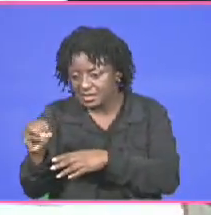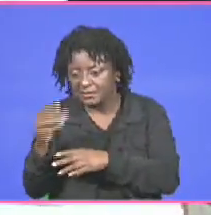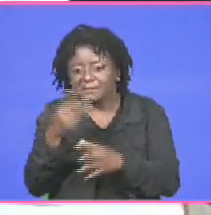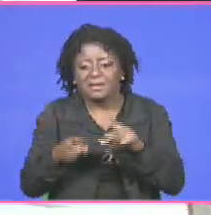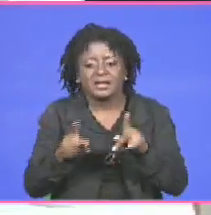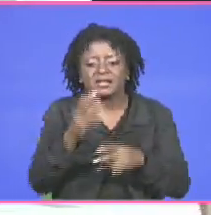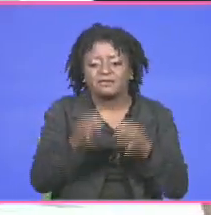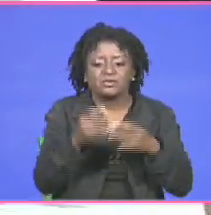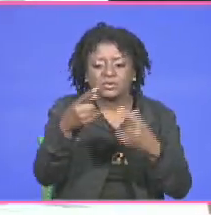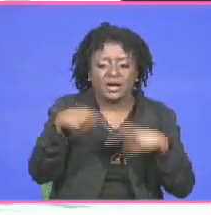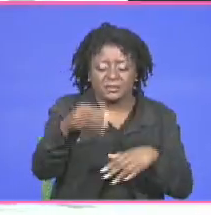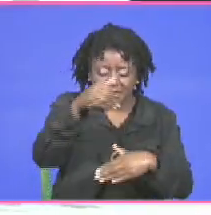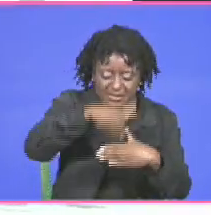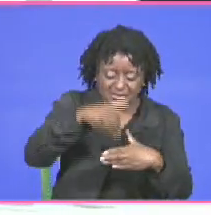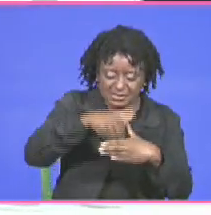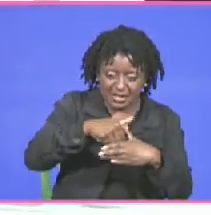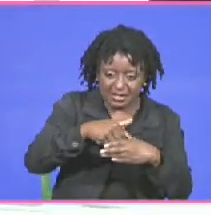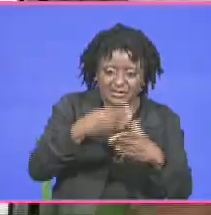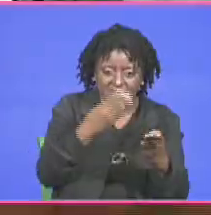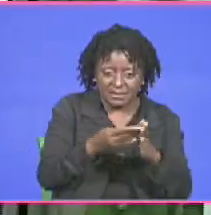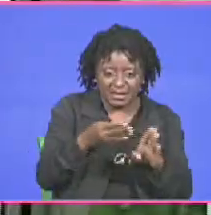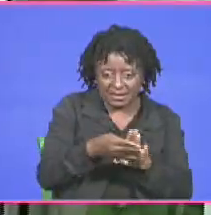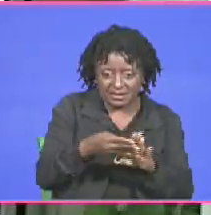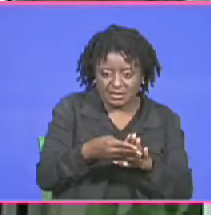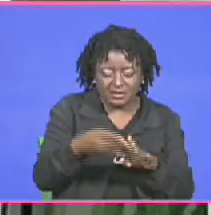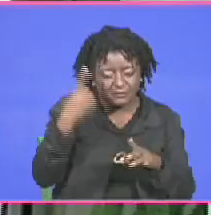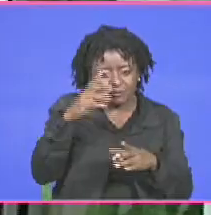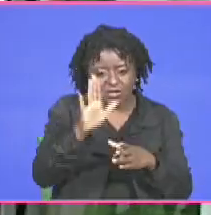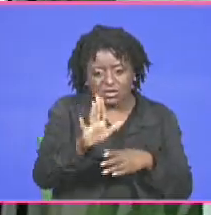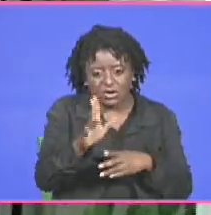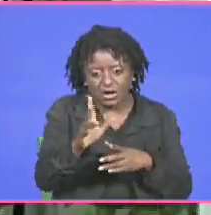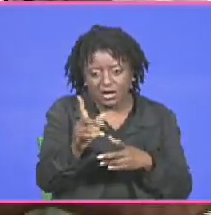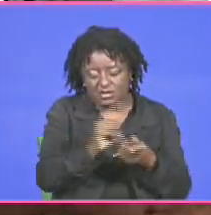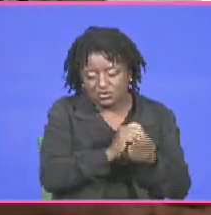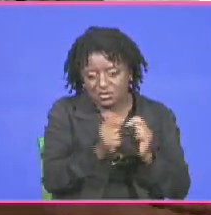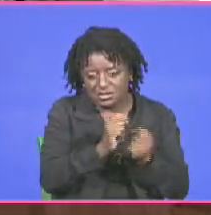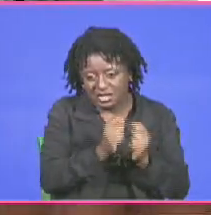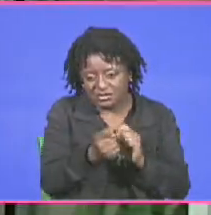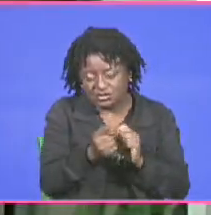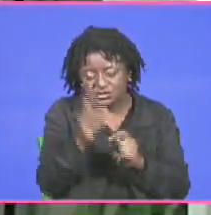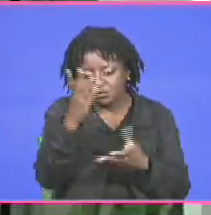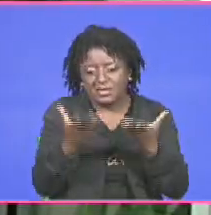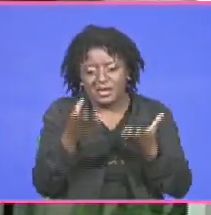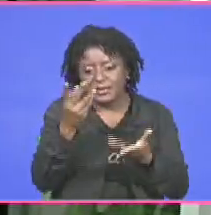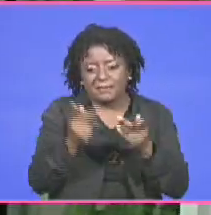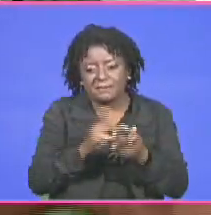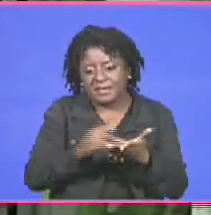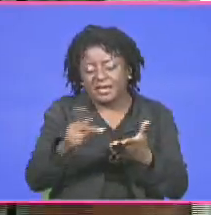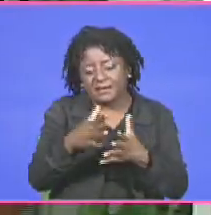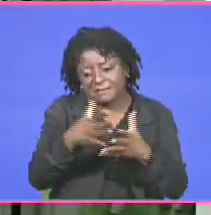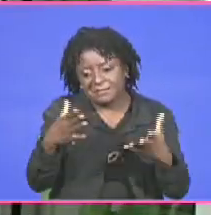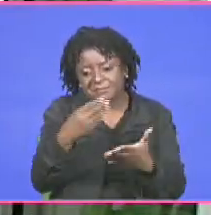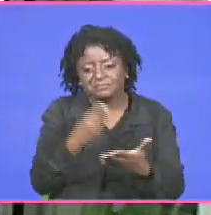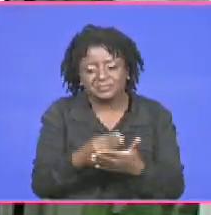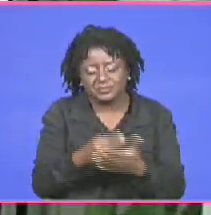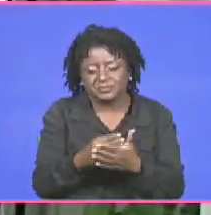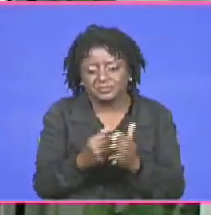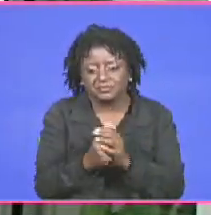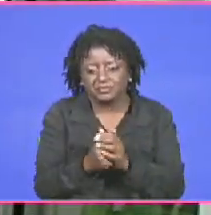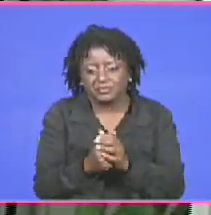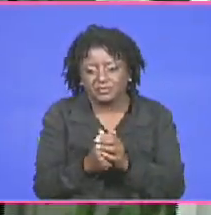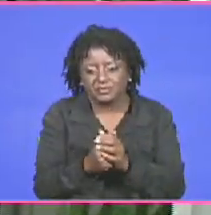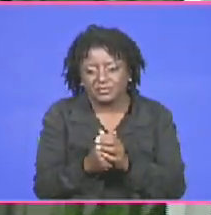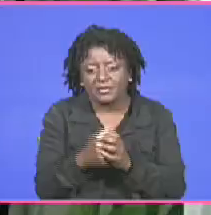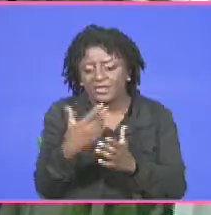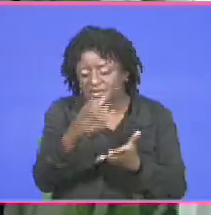the counter, you could pay big bucks. Don't care what part of the bank you use, they charge you. Whether it's to the counter, ATM, whatever. You